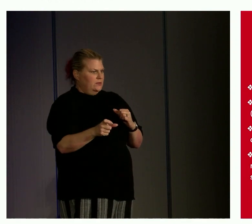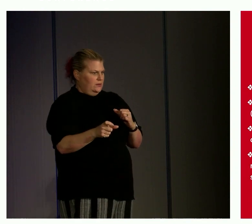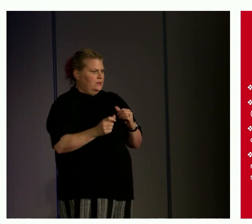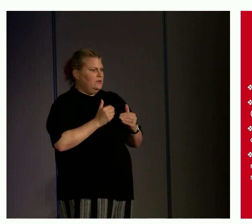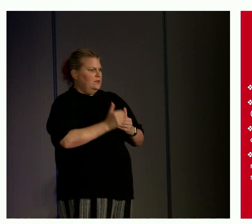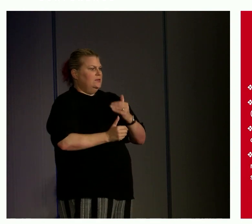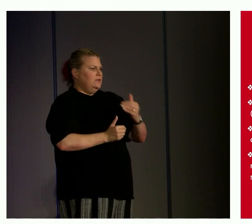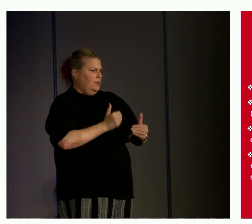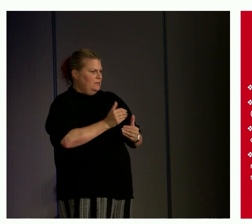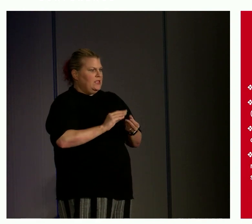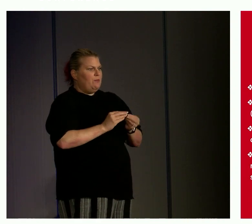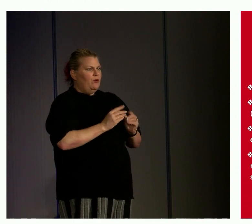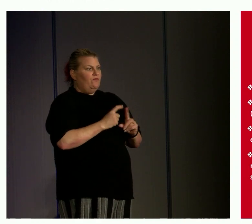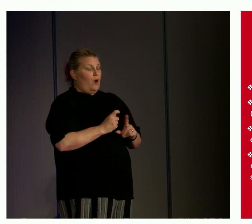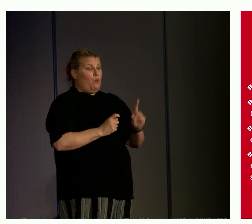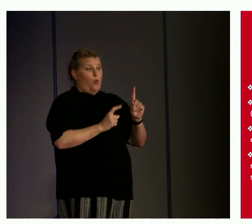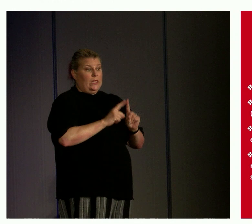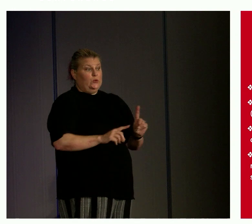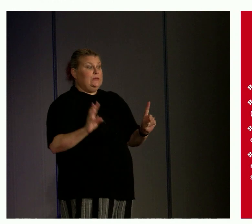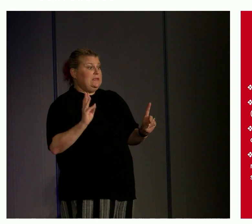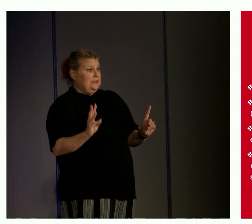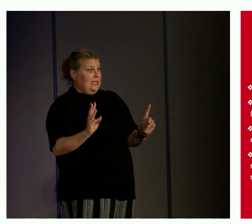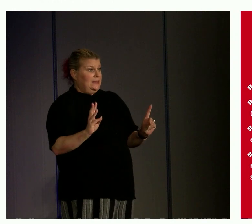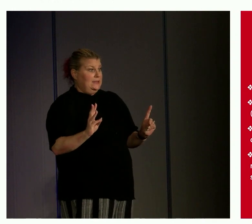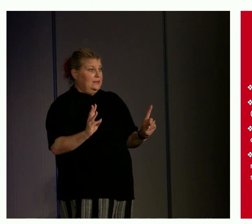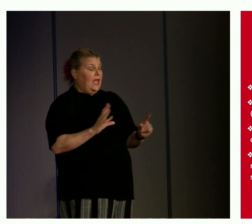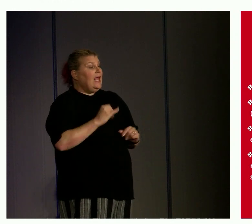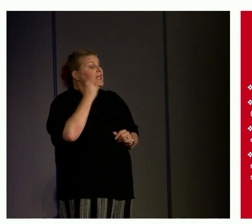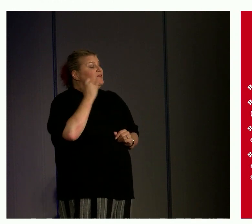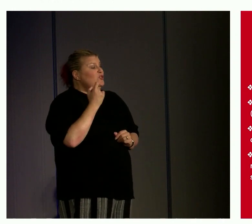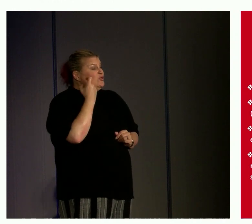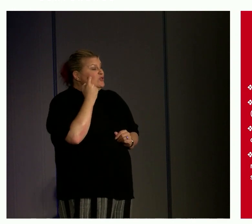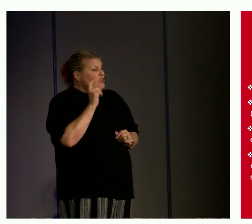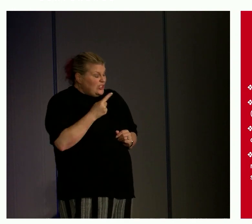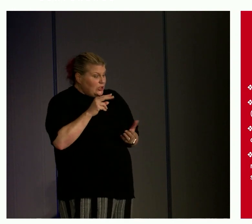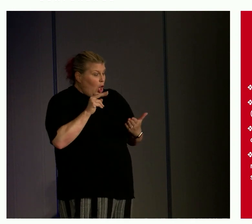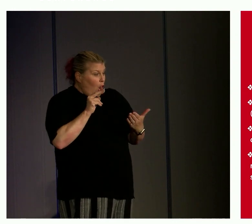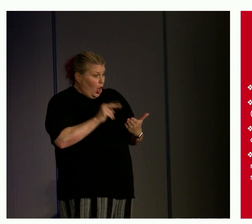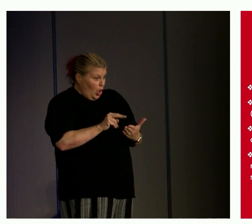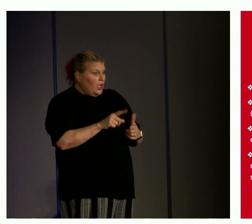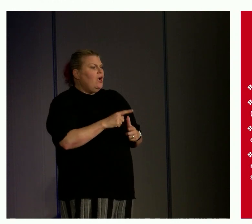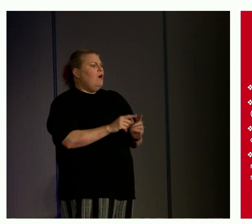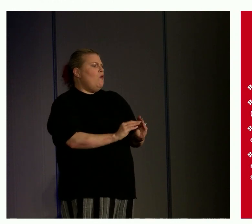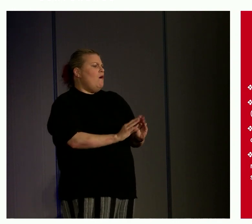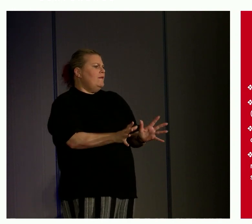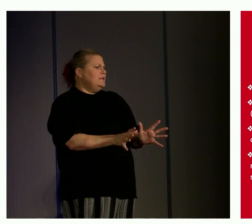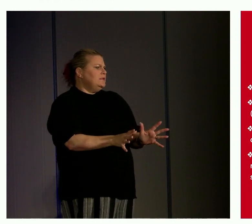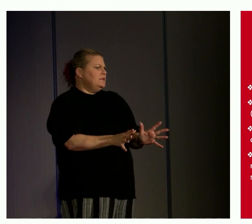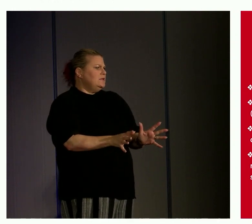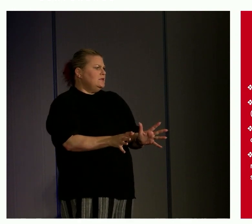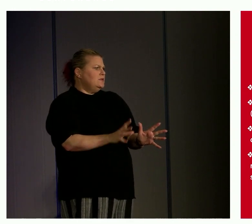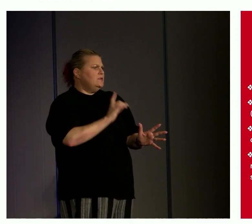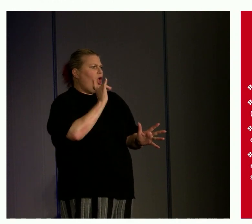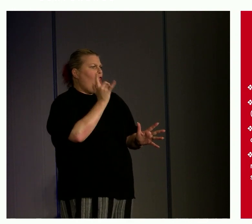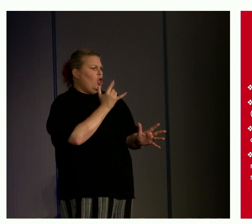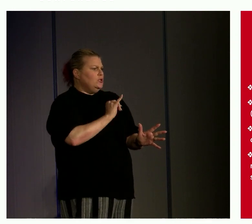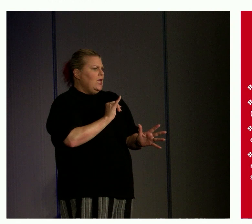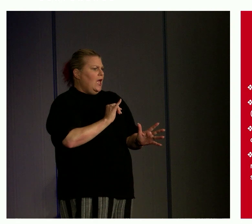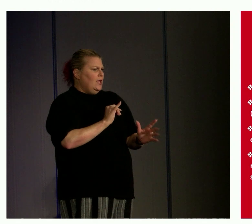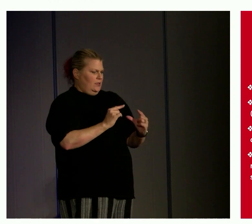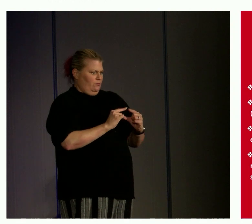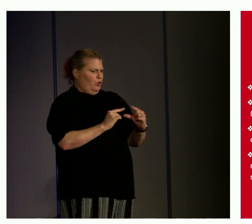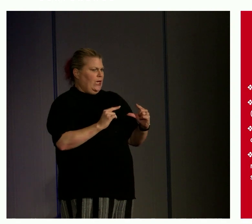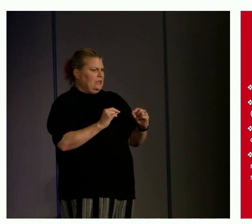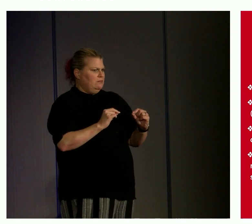studs numbered from 1 to 6. And if you just look at them, it's obvious that it resembles a Lego